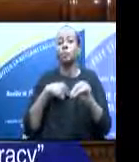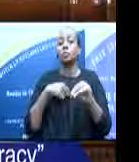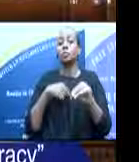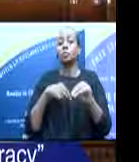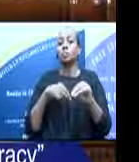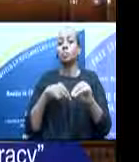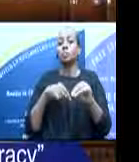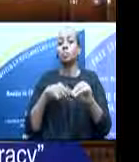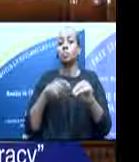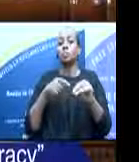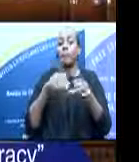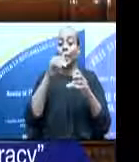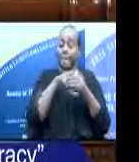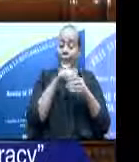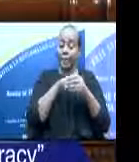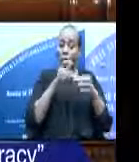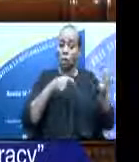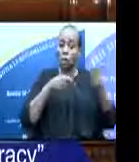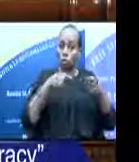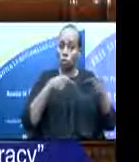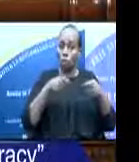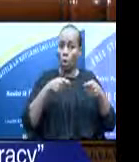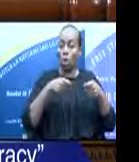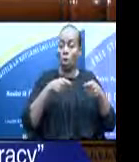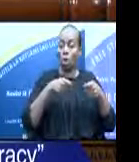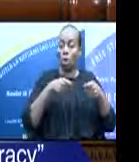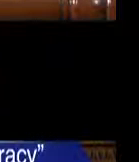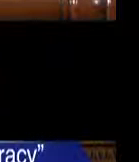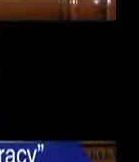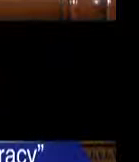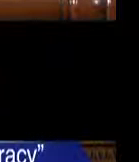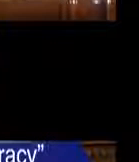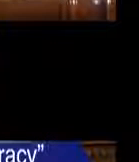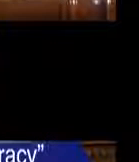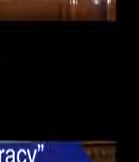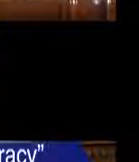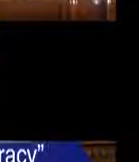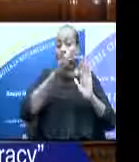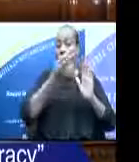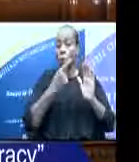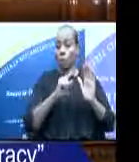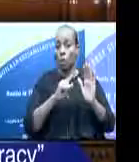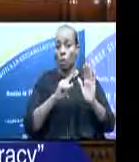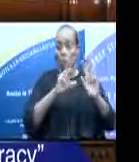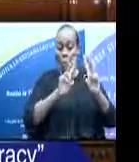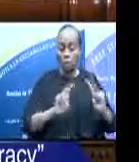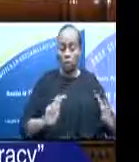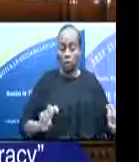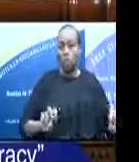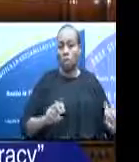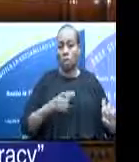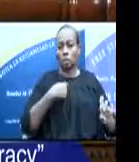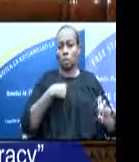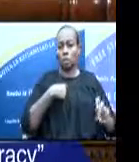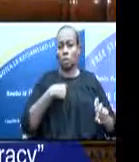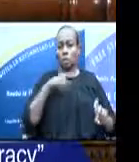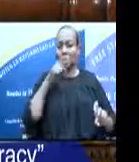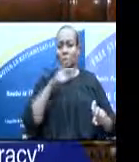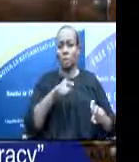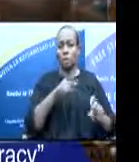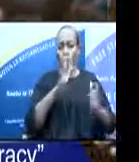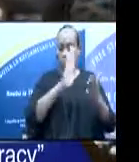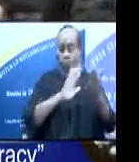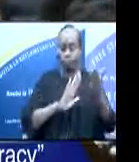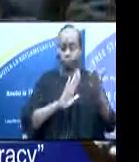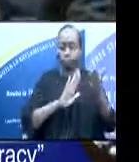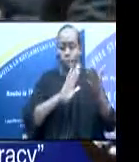internal control deviances sharply raised by the Auditor General paints a devastating picture in this